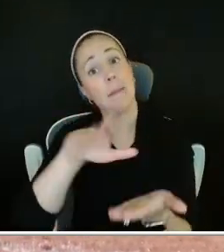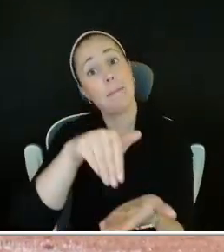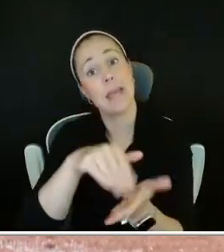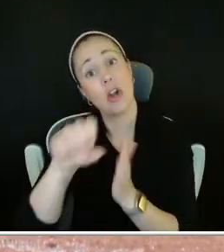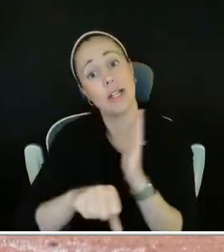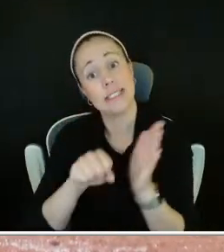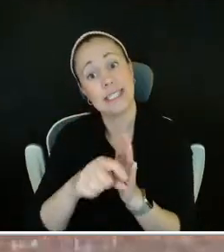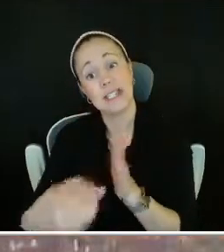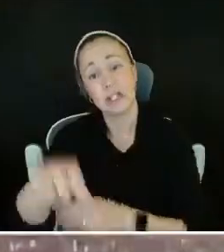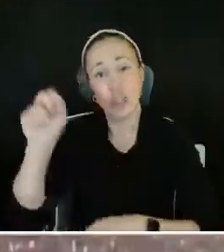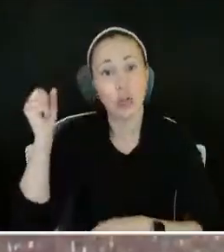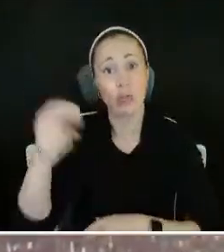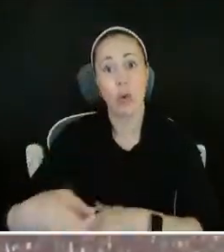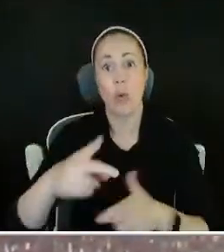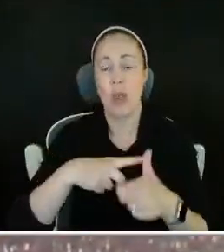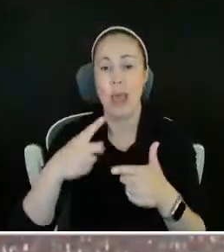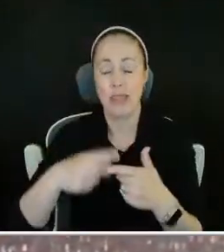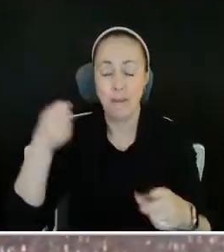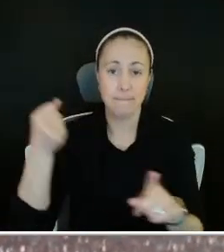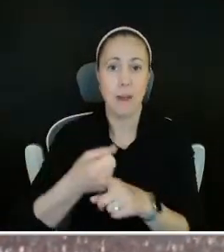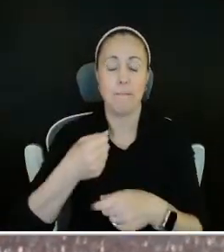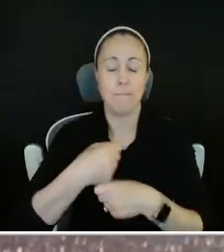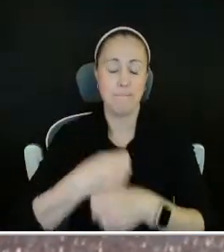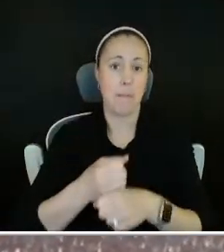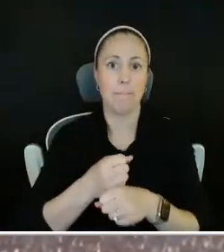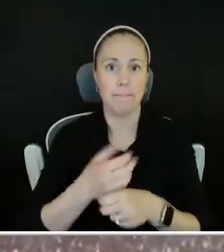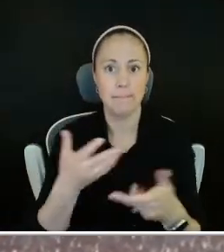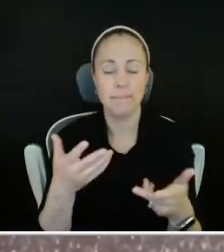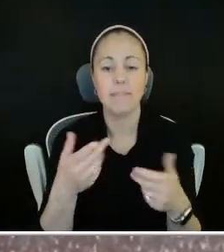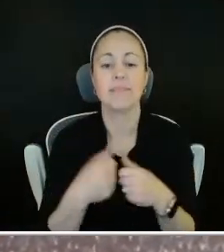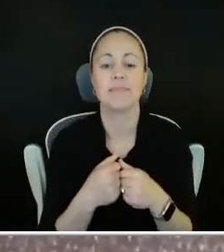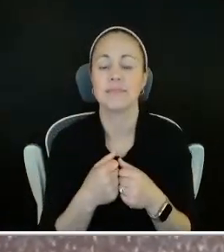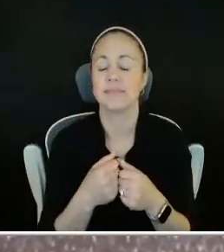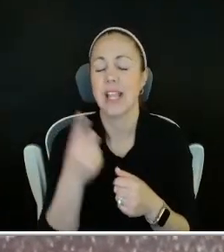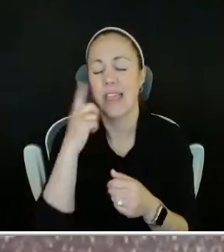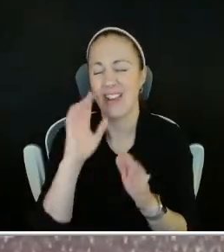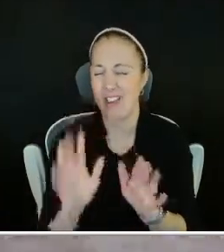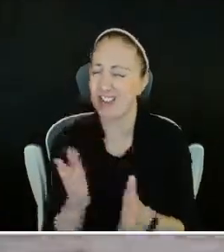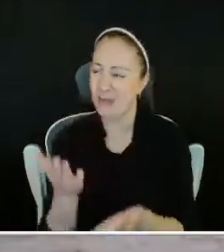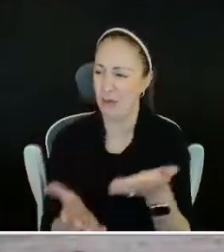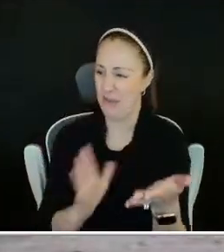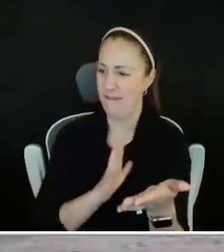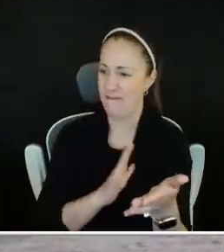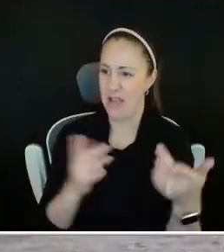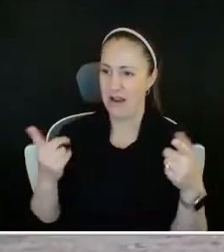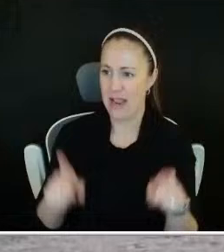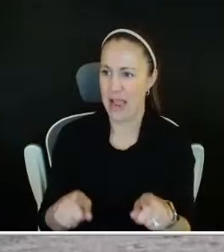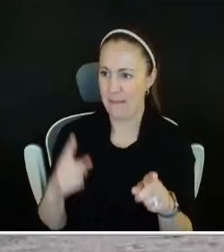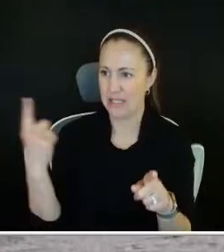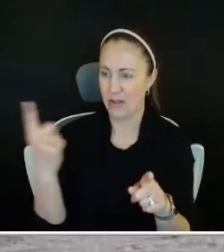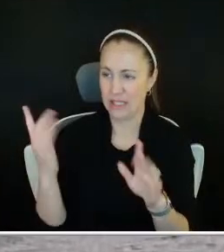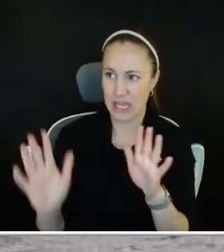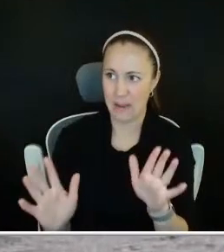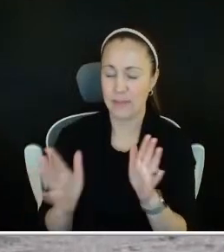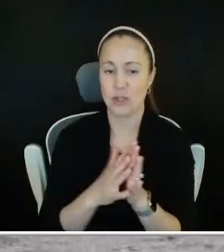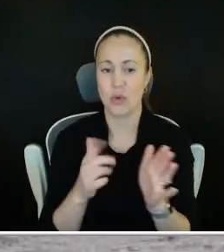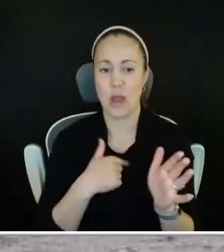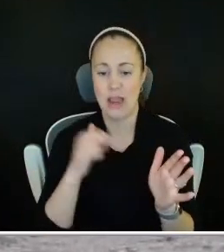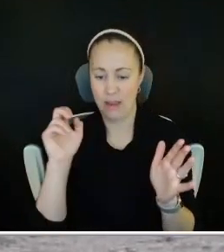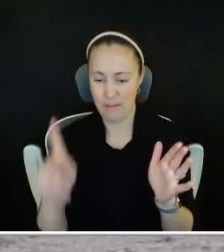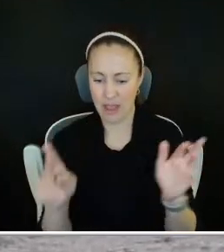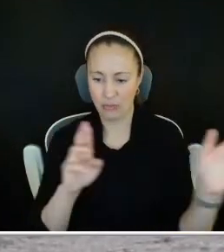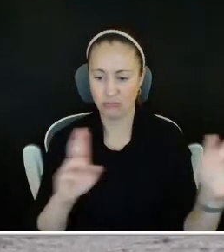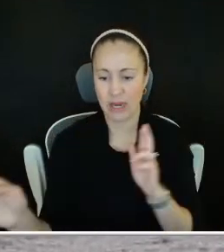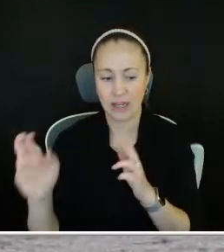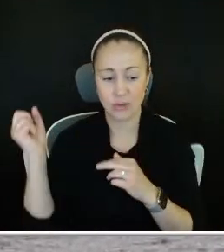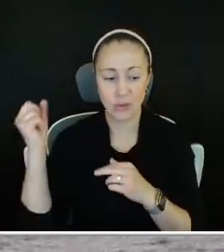a pop. And I was like, it's probably fine. Happens all the time. So I go back to get in line, come back up to throw, and I throw the